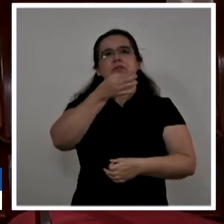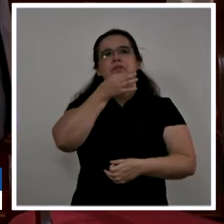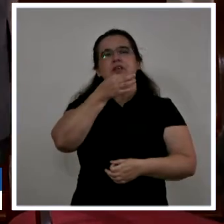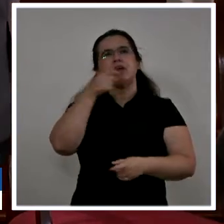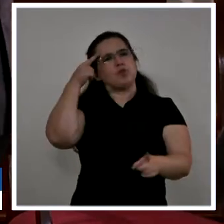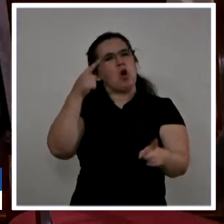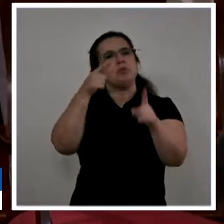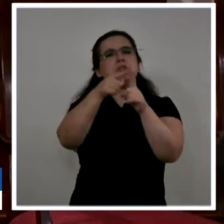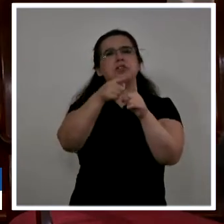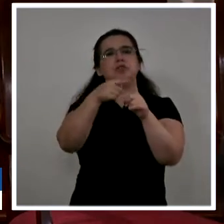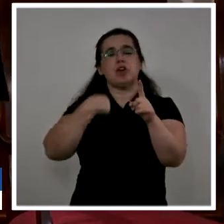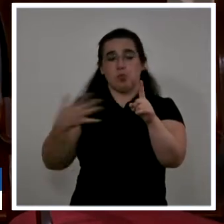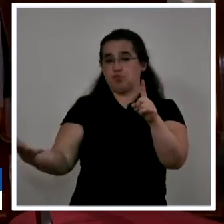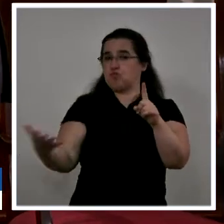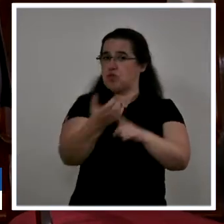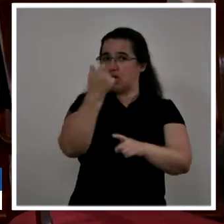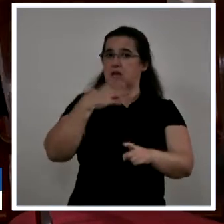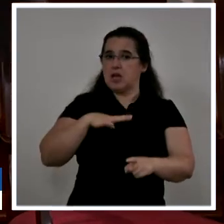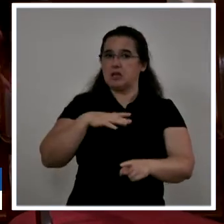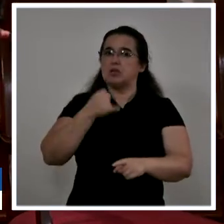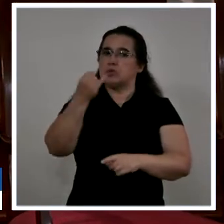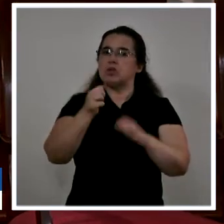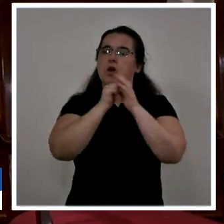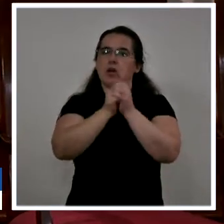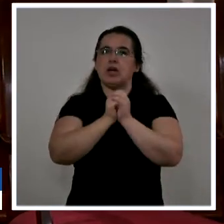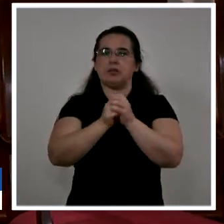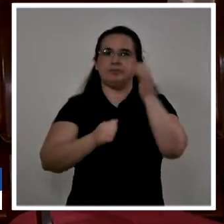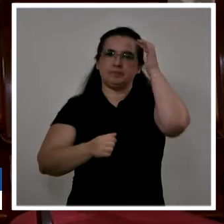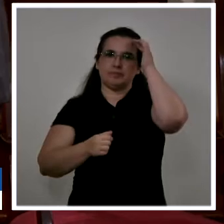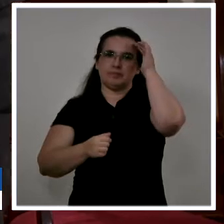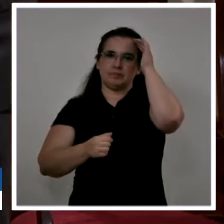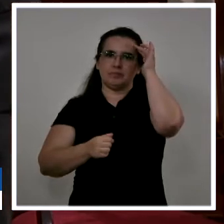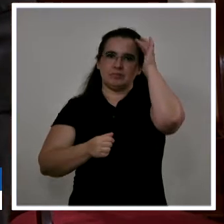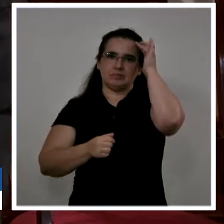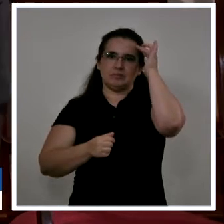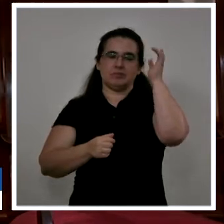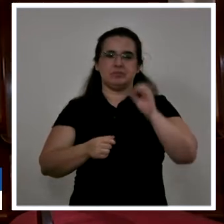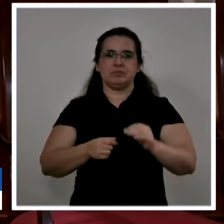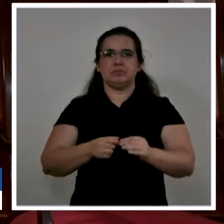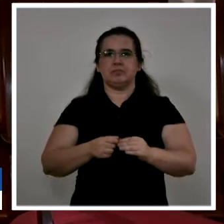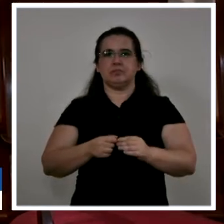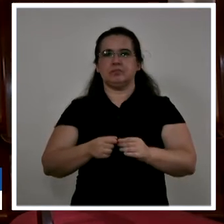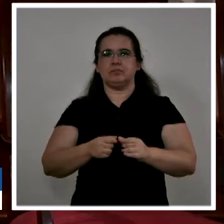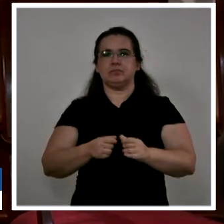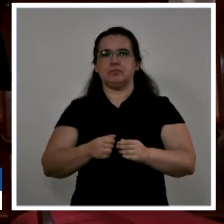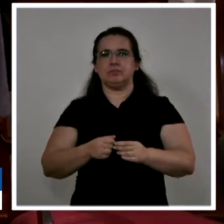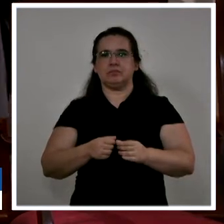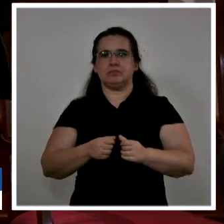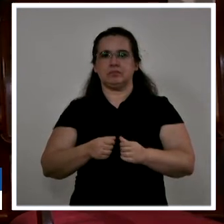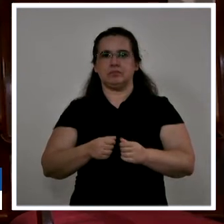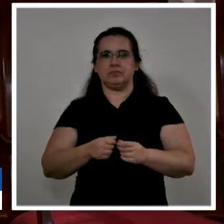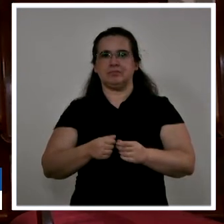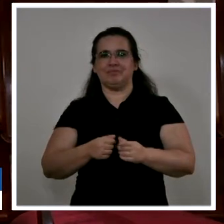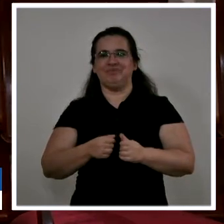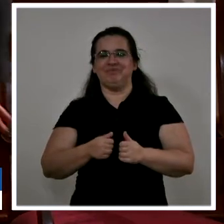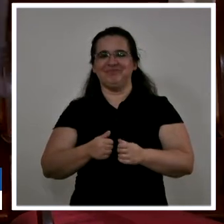dos objetivos que eu quero atingir, depois vamos orar e depois então vamos entrar no tema. So the first objective was we want to understand what the Bible, the